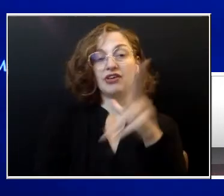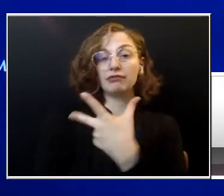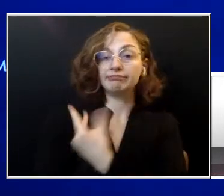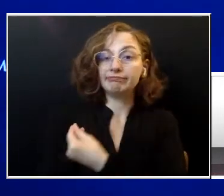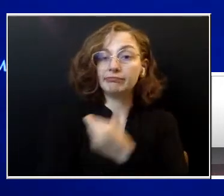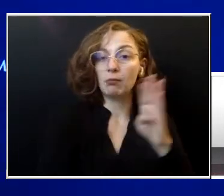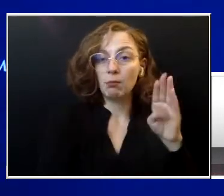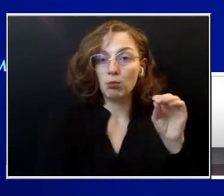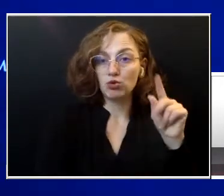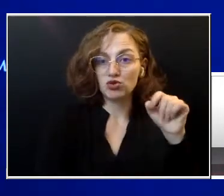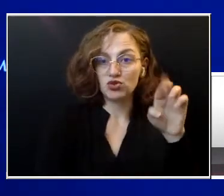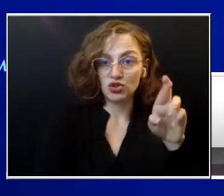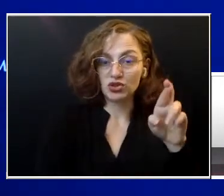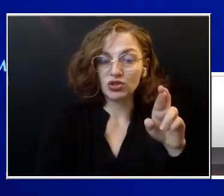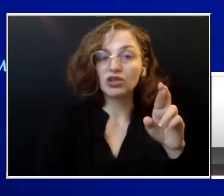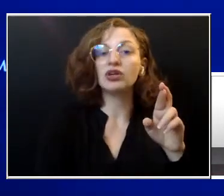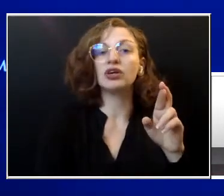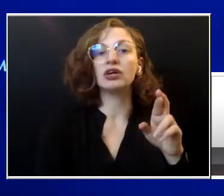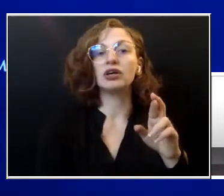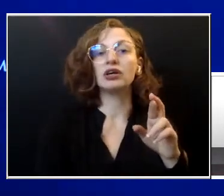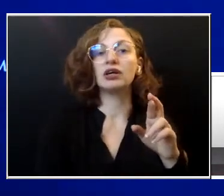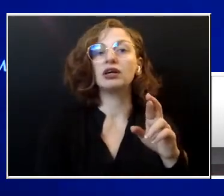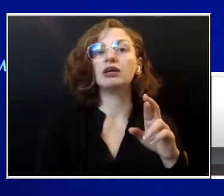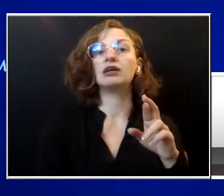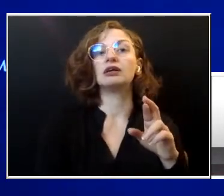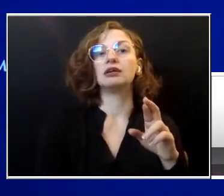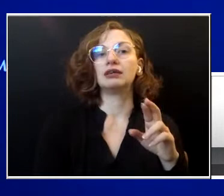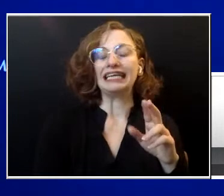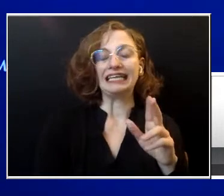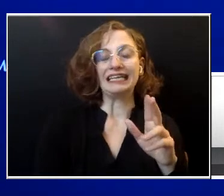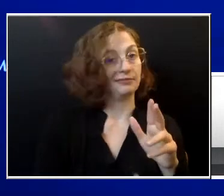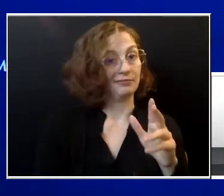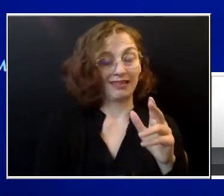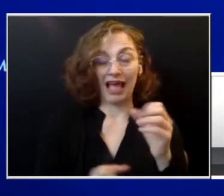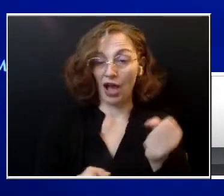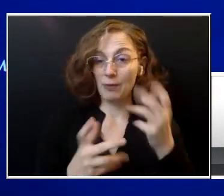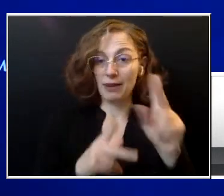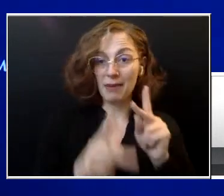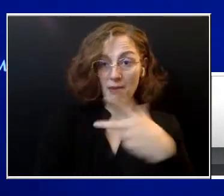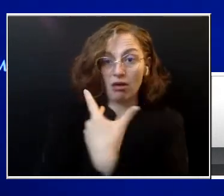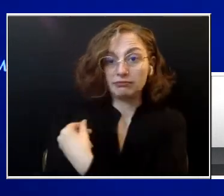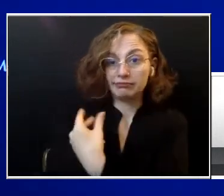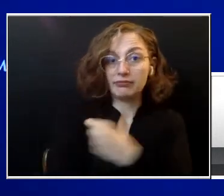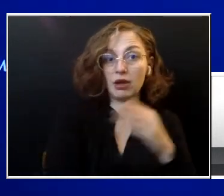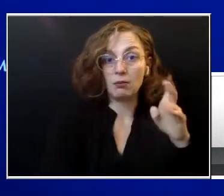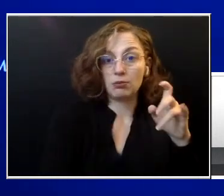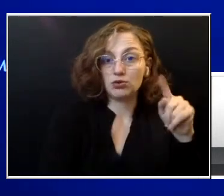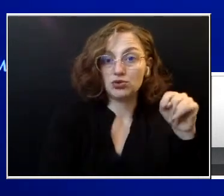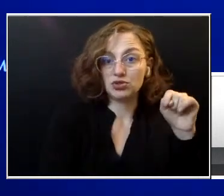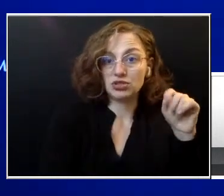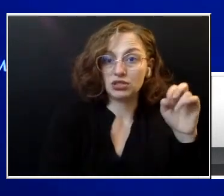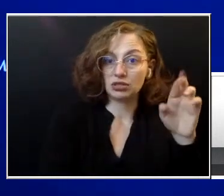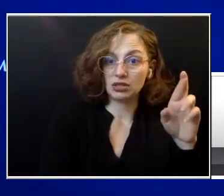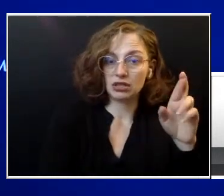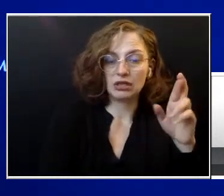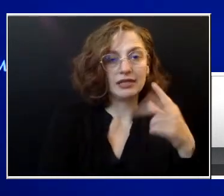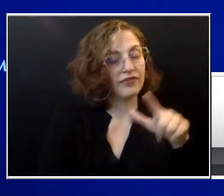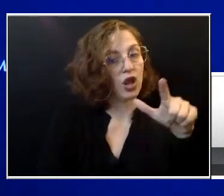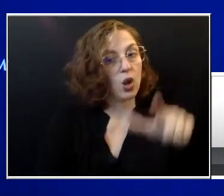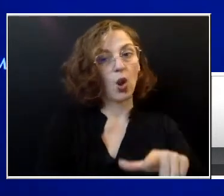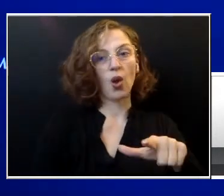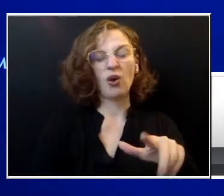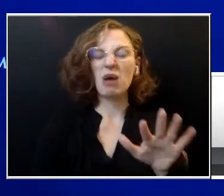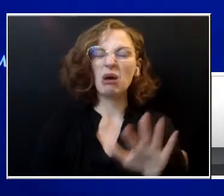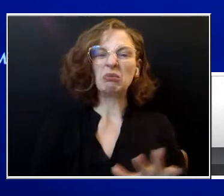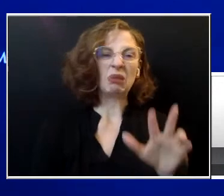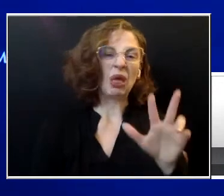updated booster, the uptake is very low, around 3 to 7% of the nation. But we do have